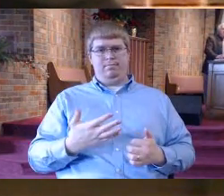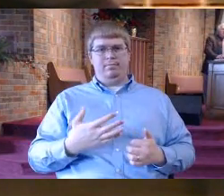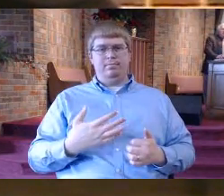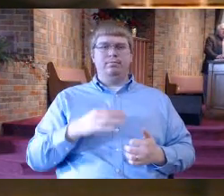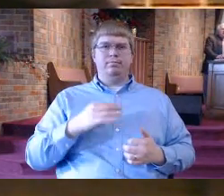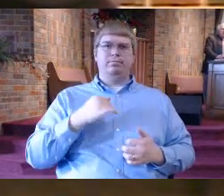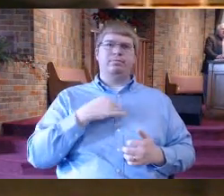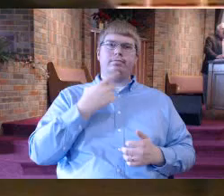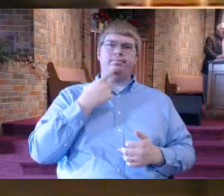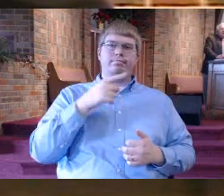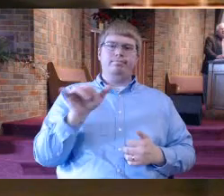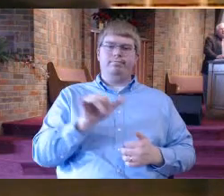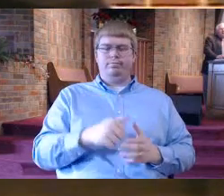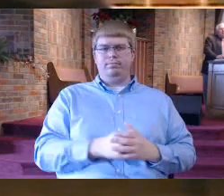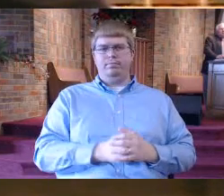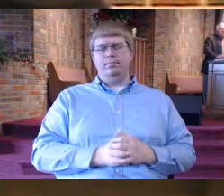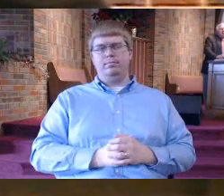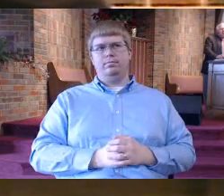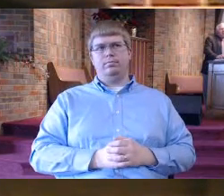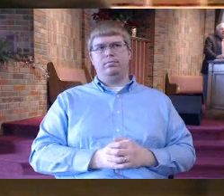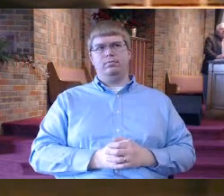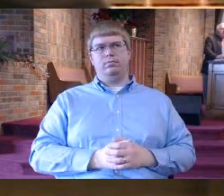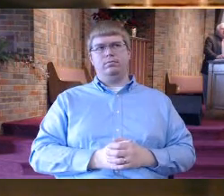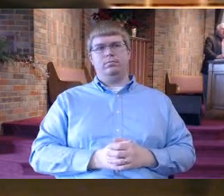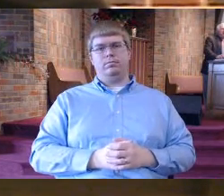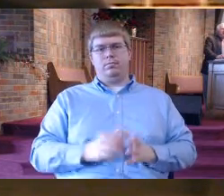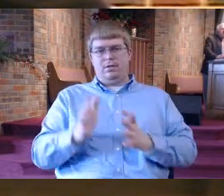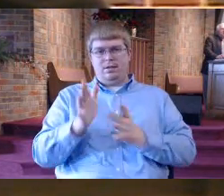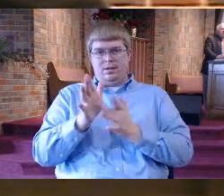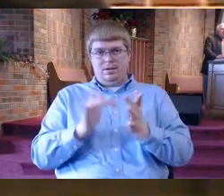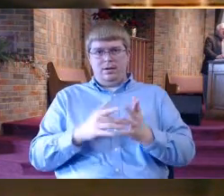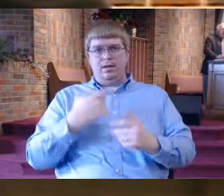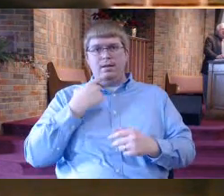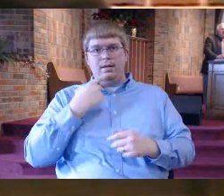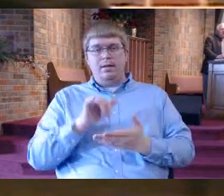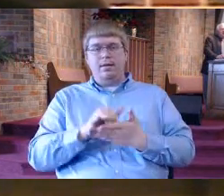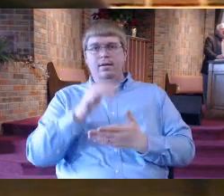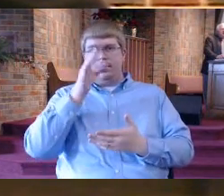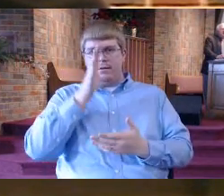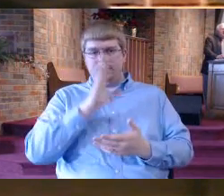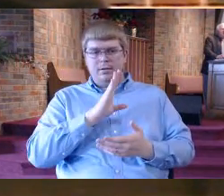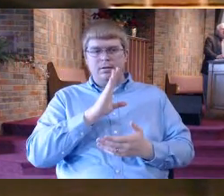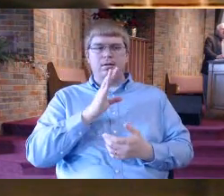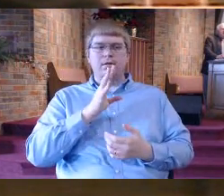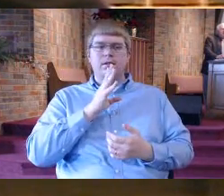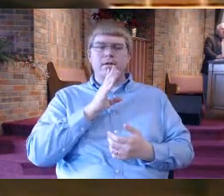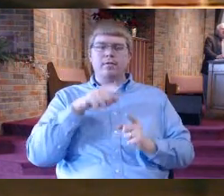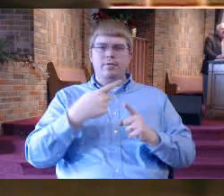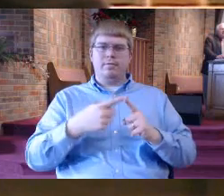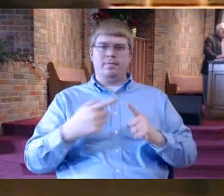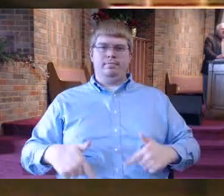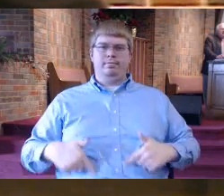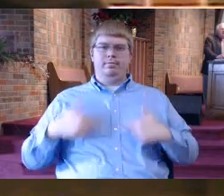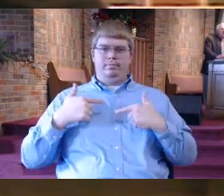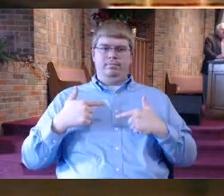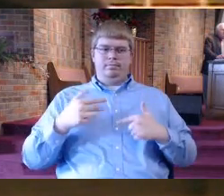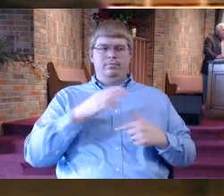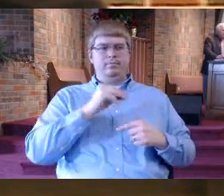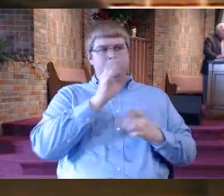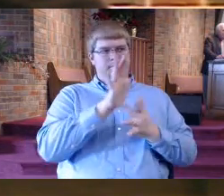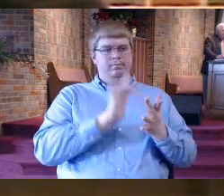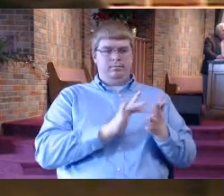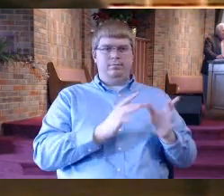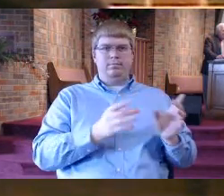Jesus said, God spoke the things of life, and Jesus passed them along.